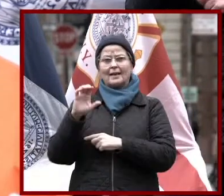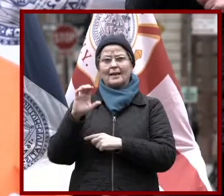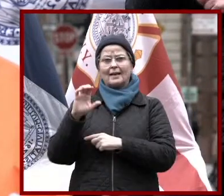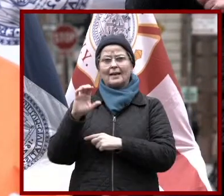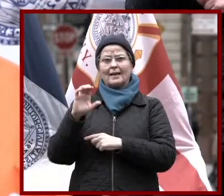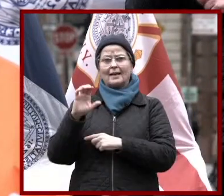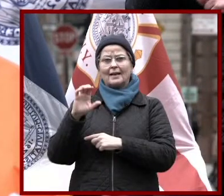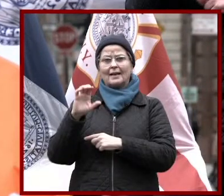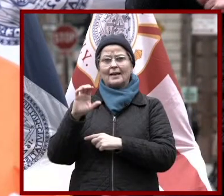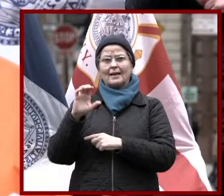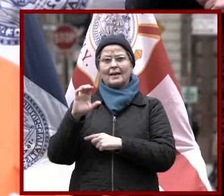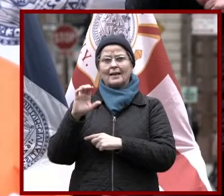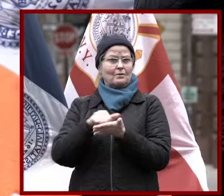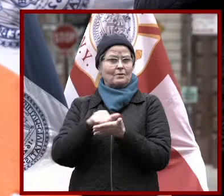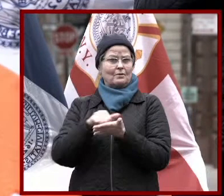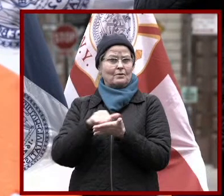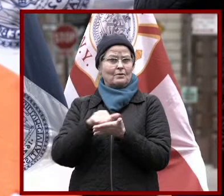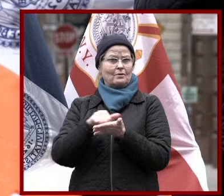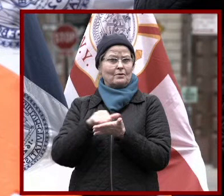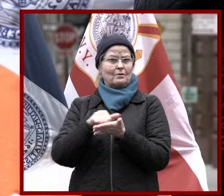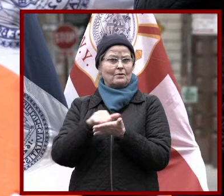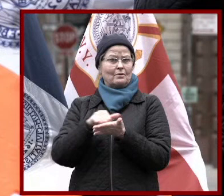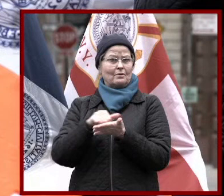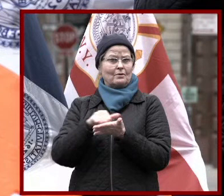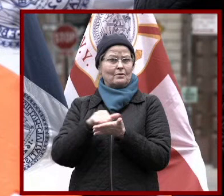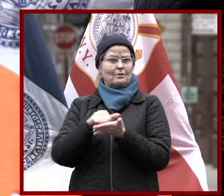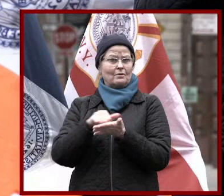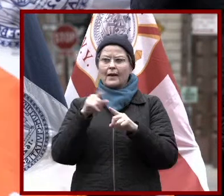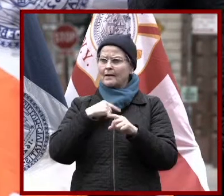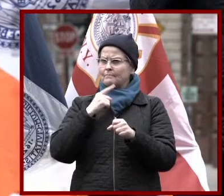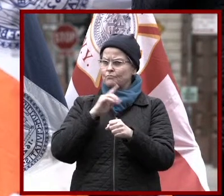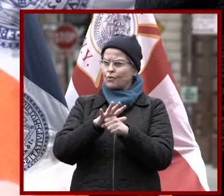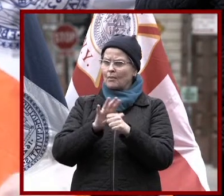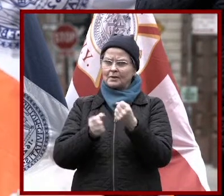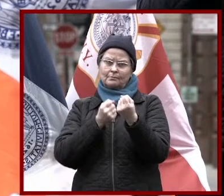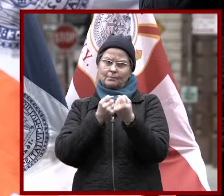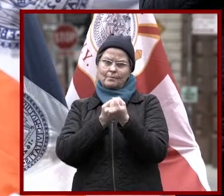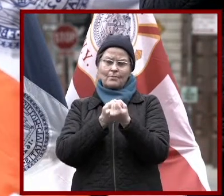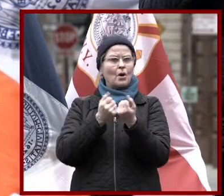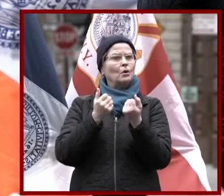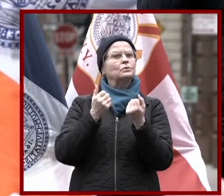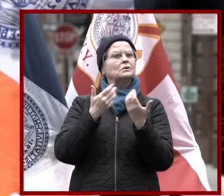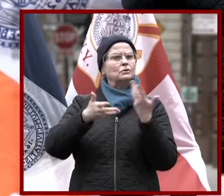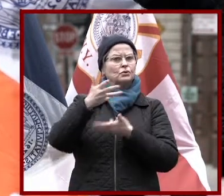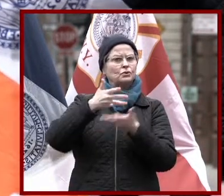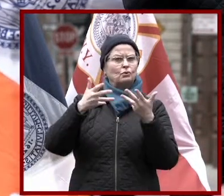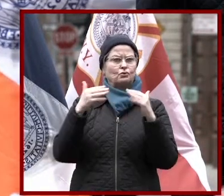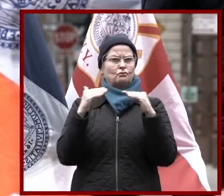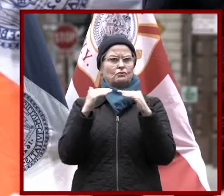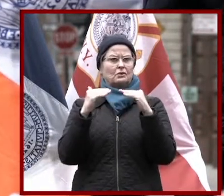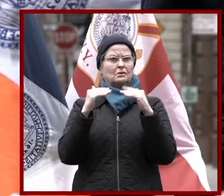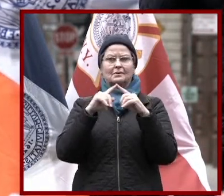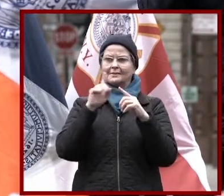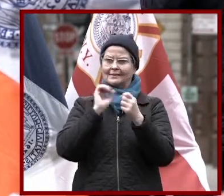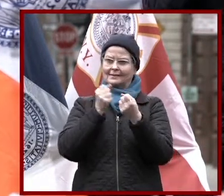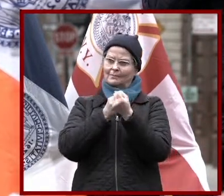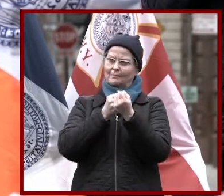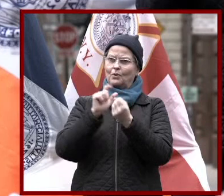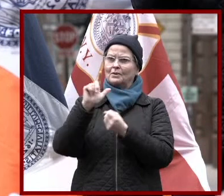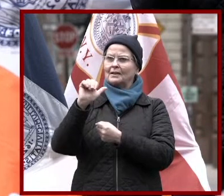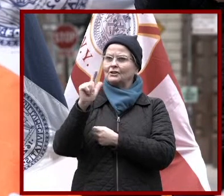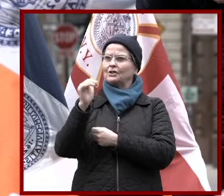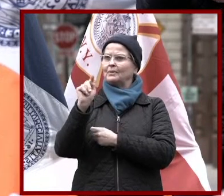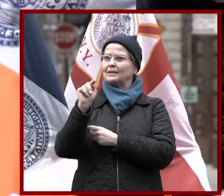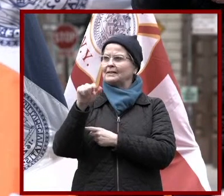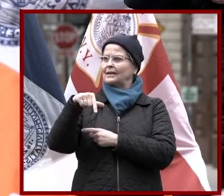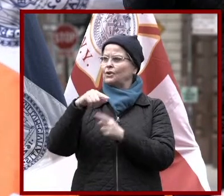in Manhattan, a synagogue that promises and promotes social justice and actively supports the LGBTQ